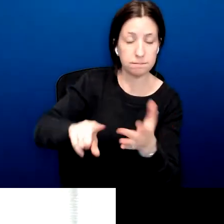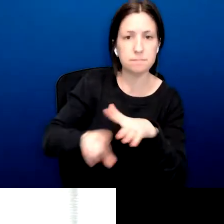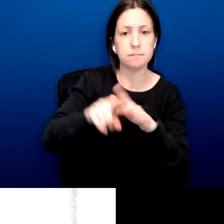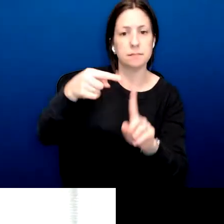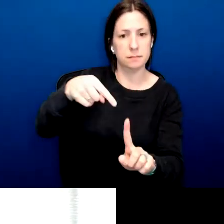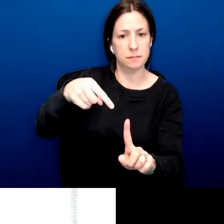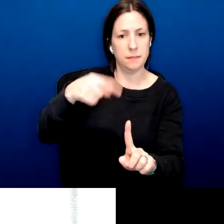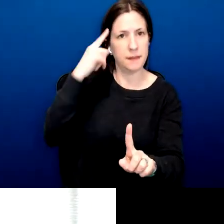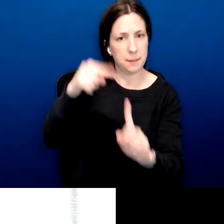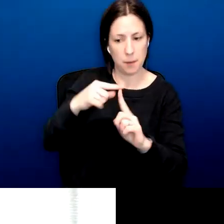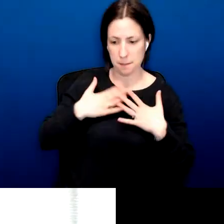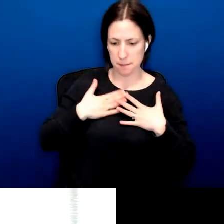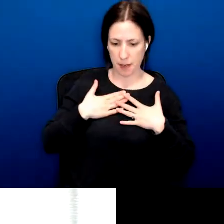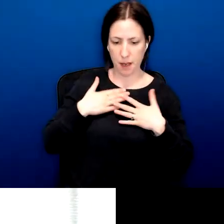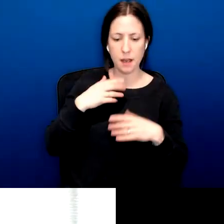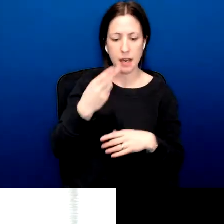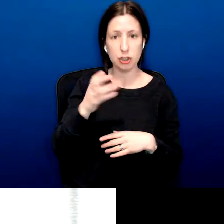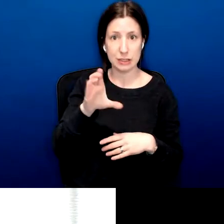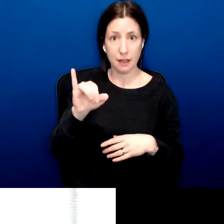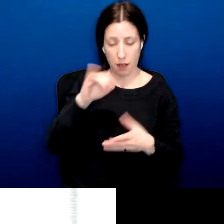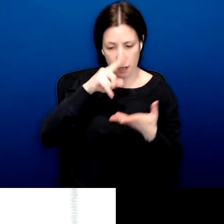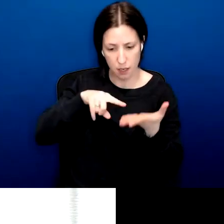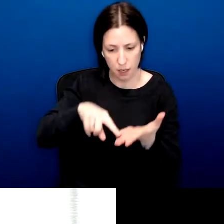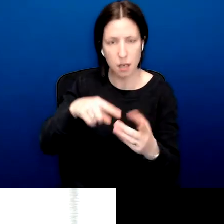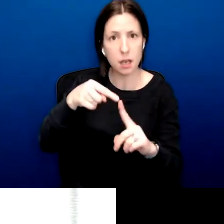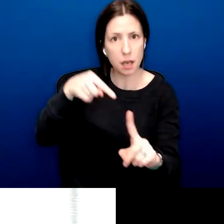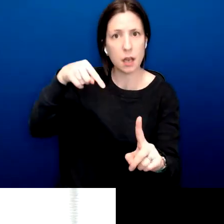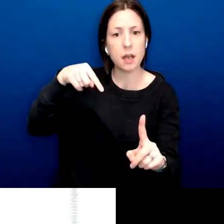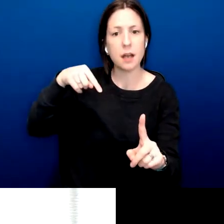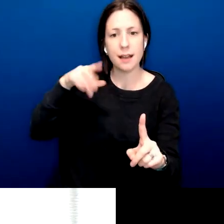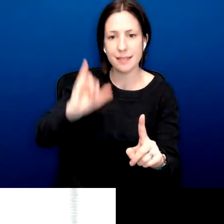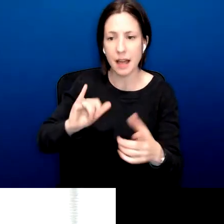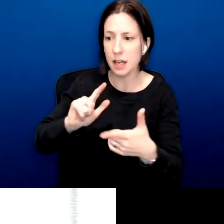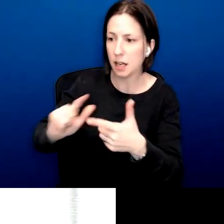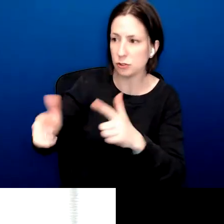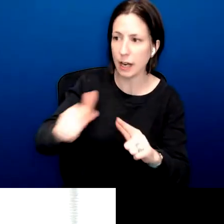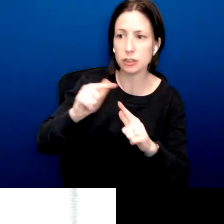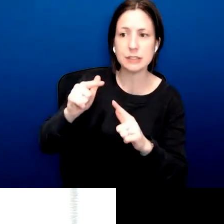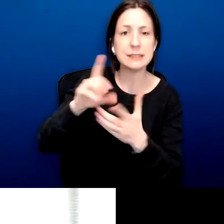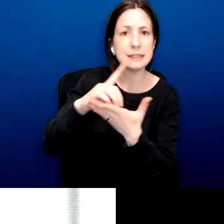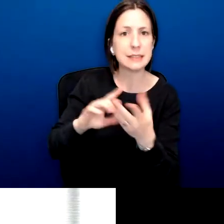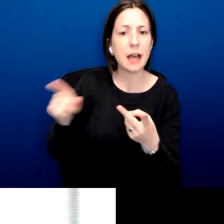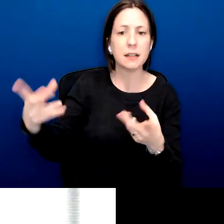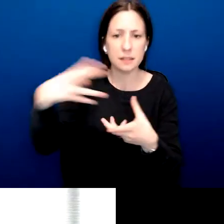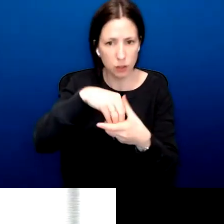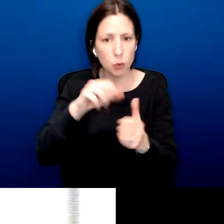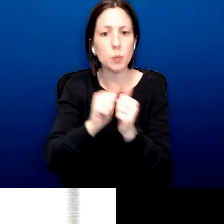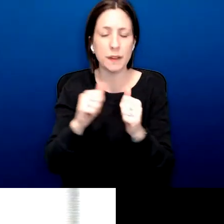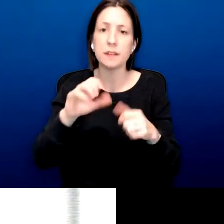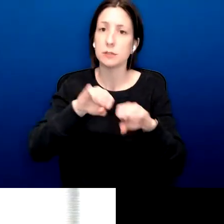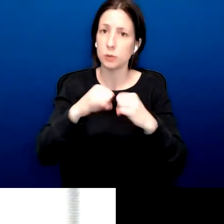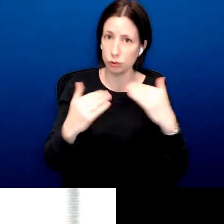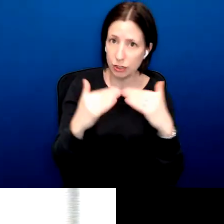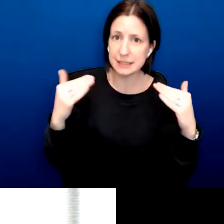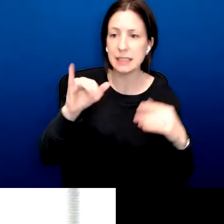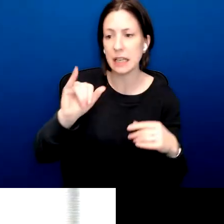my work has started to grow in the HCI space, it merges interaction design in areas of social justice and informatics. So when we're